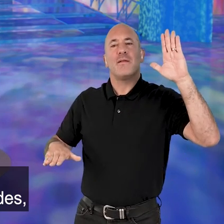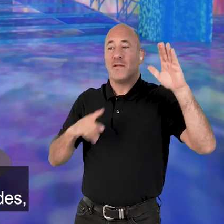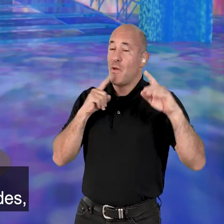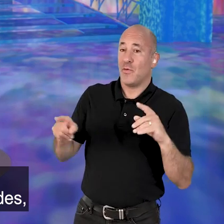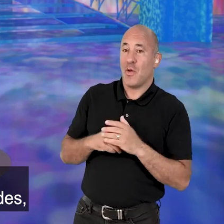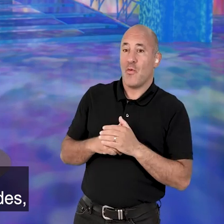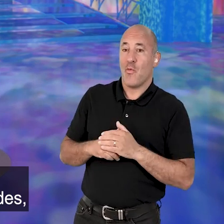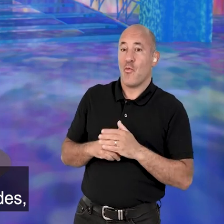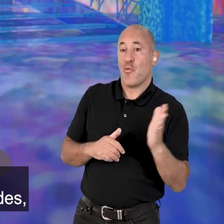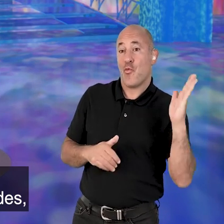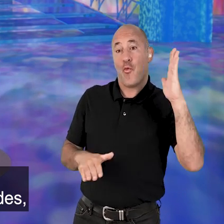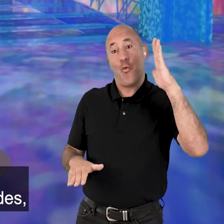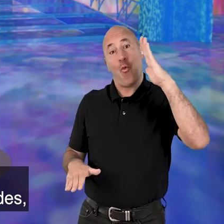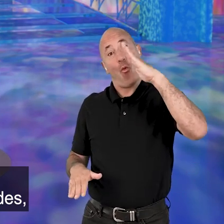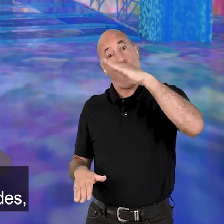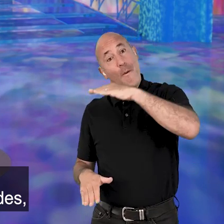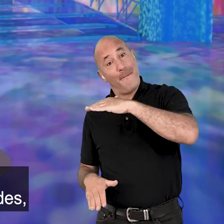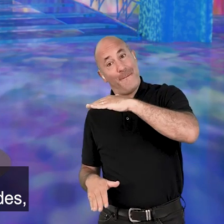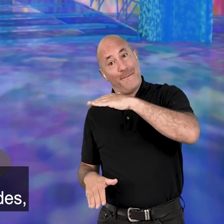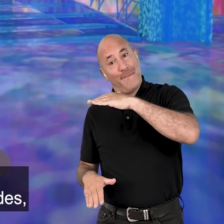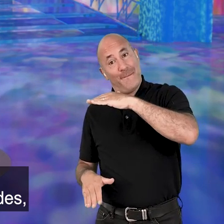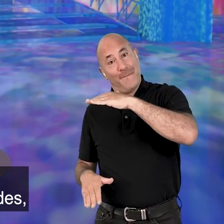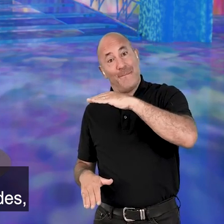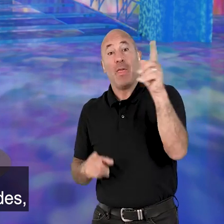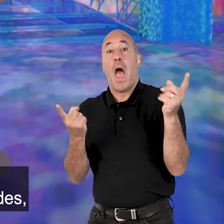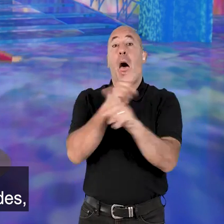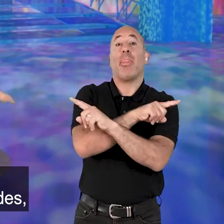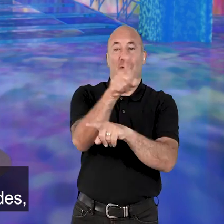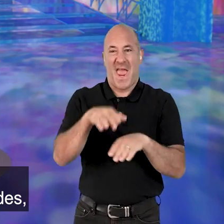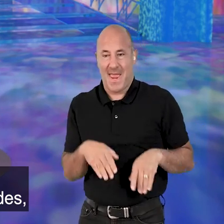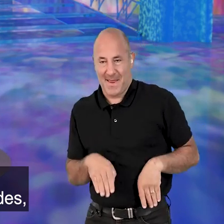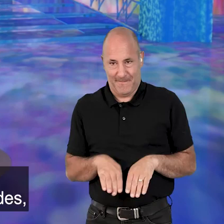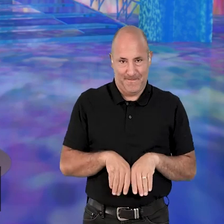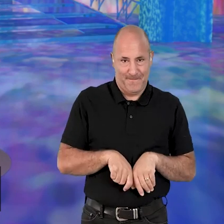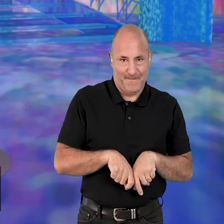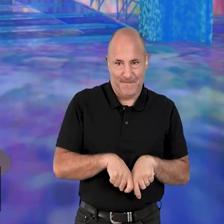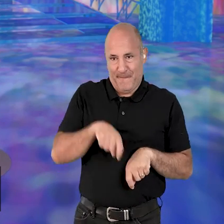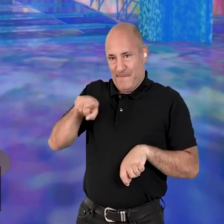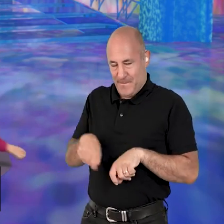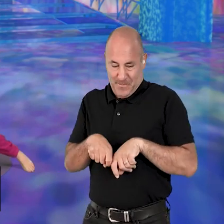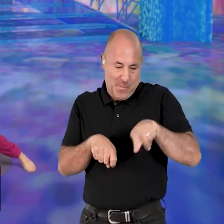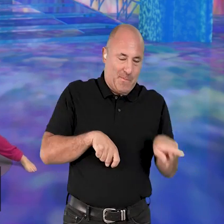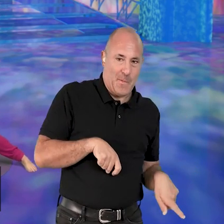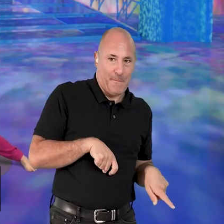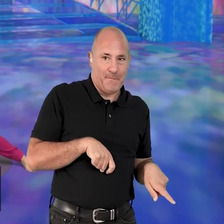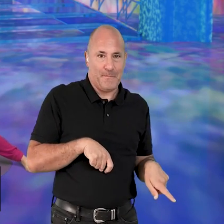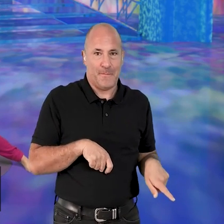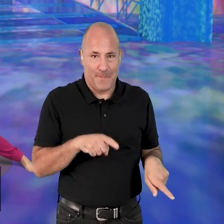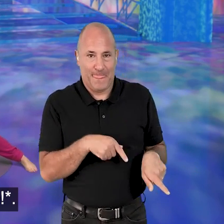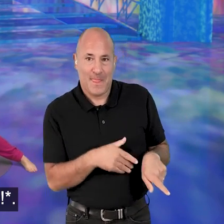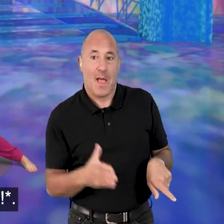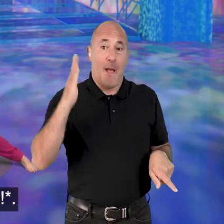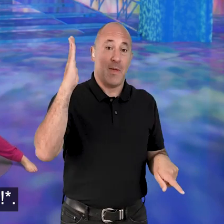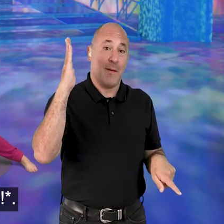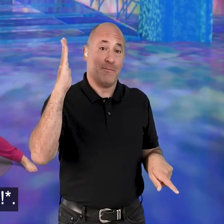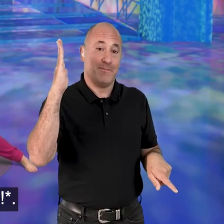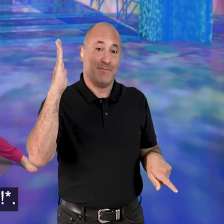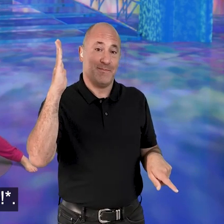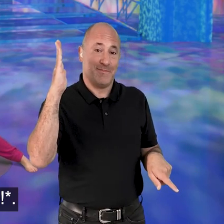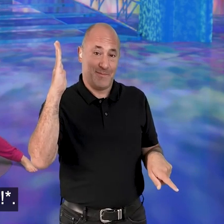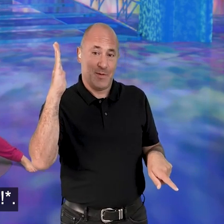way over. Whoop. And switching sides, knees together, leg out to the other side, arm up to